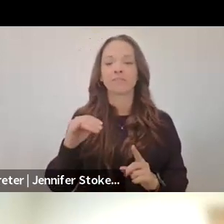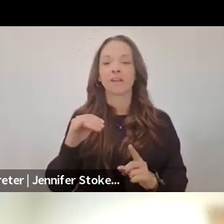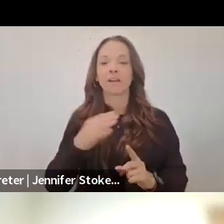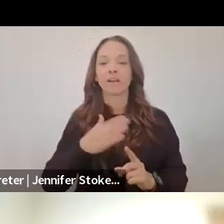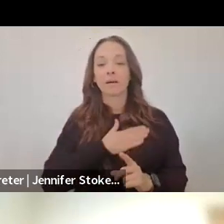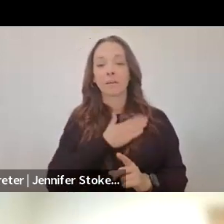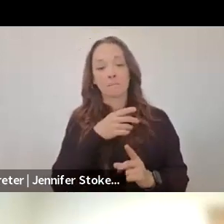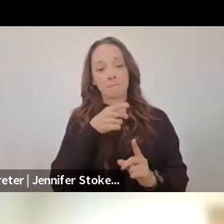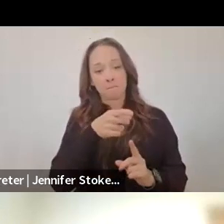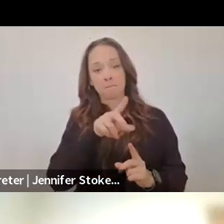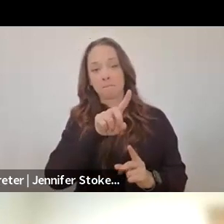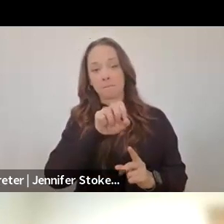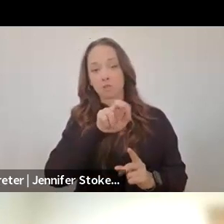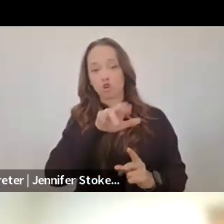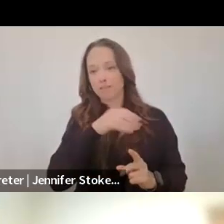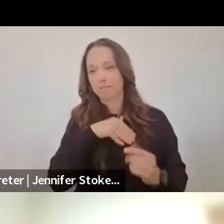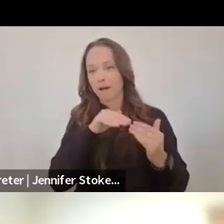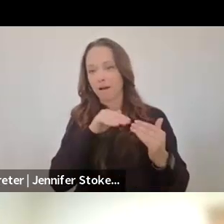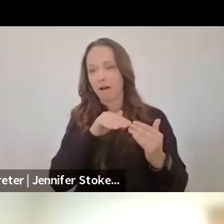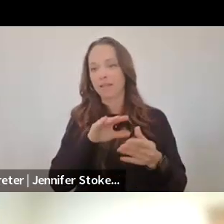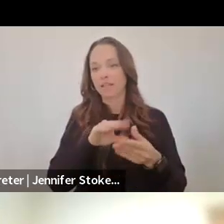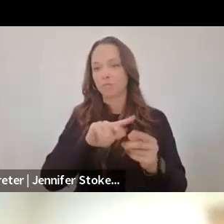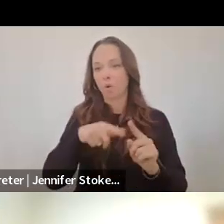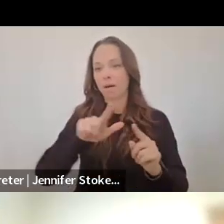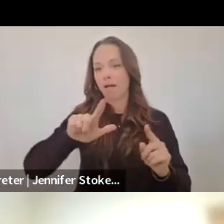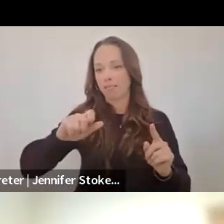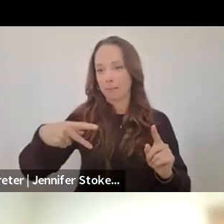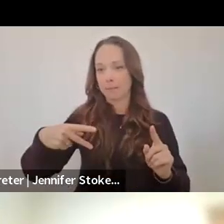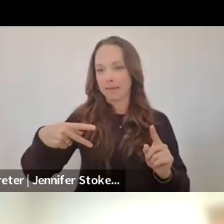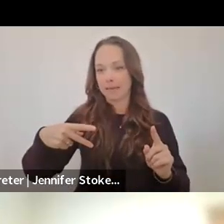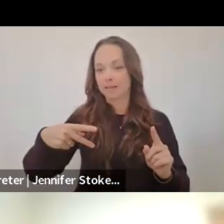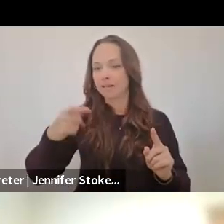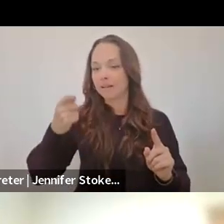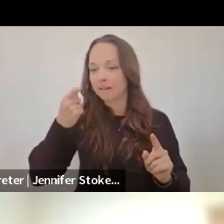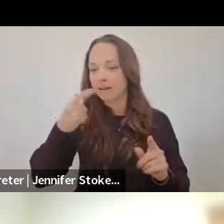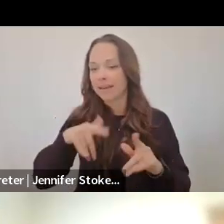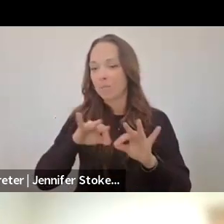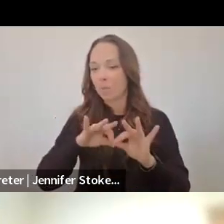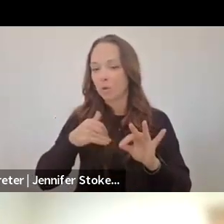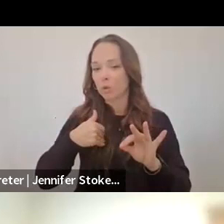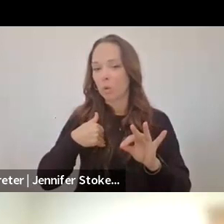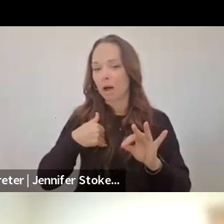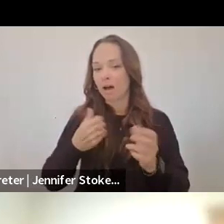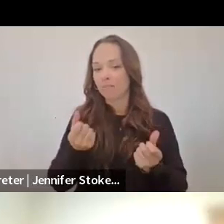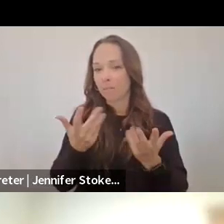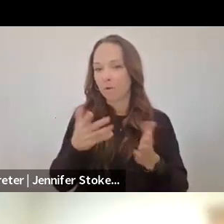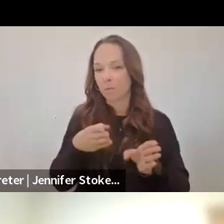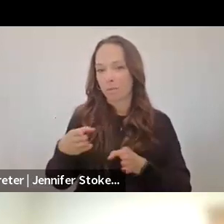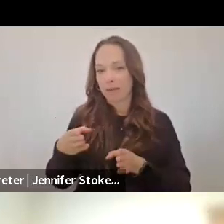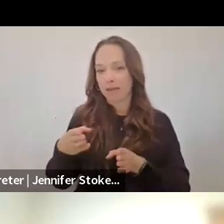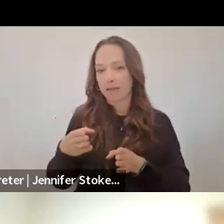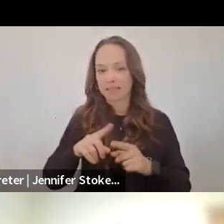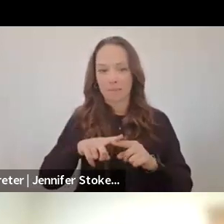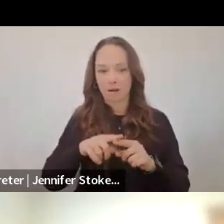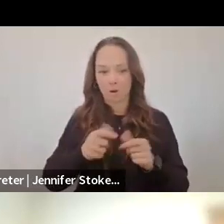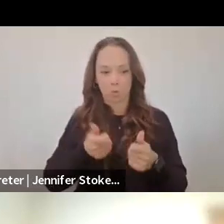language access plans is, it's important to have multiple plans too, to meet different communities' needs. I say